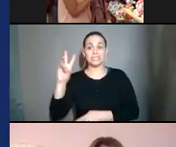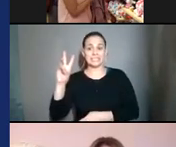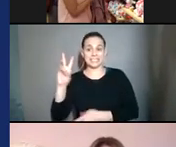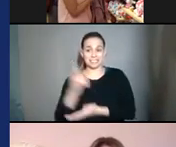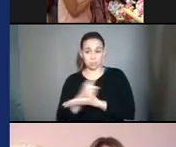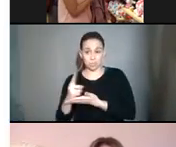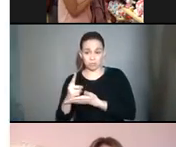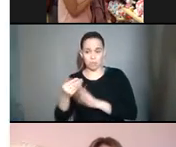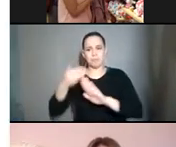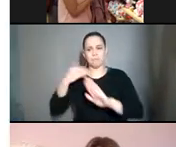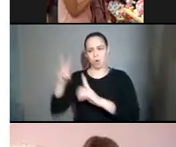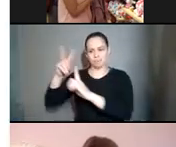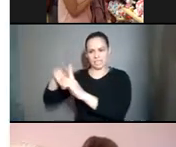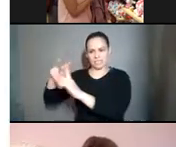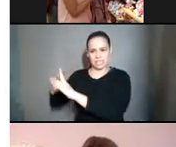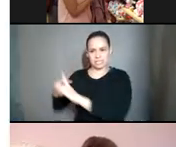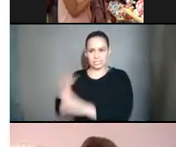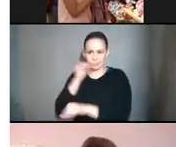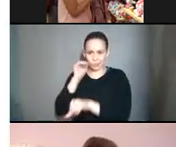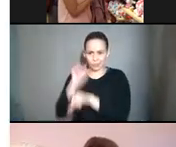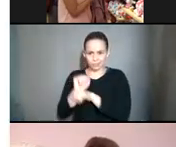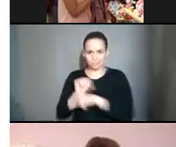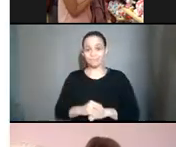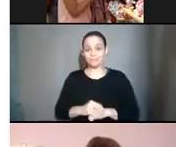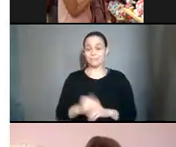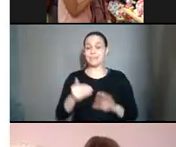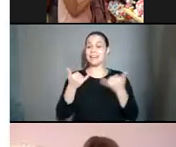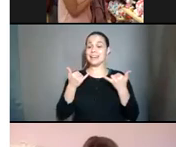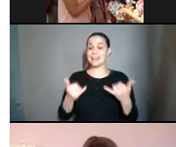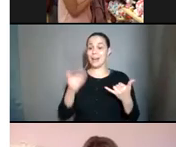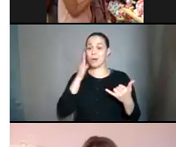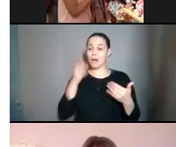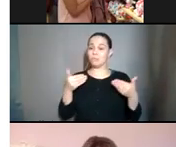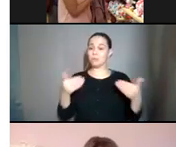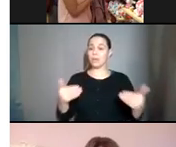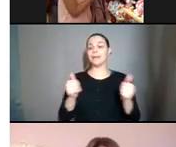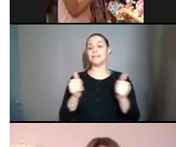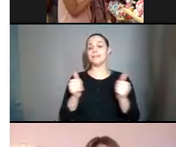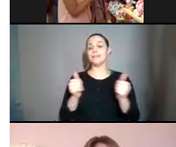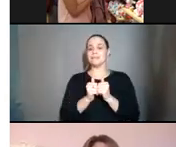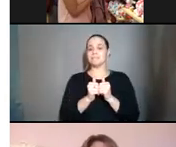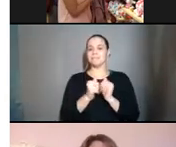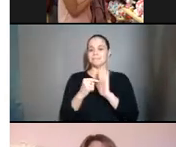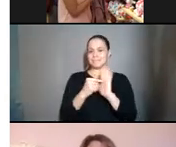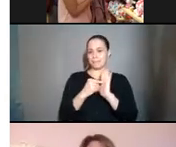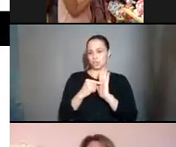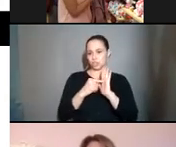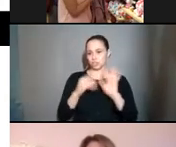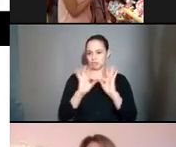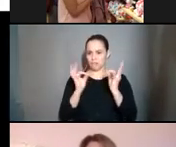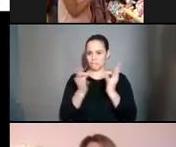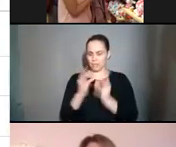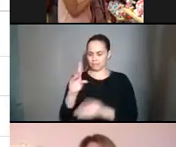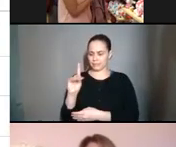Now, I'm going to give you a live demonstration of what the family dashboard looks like.